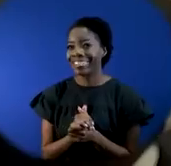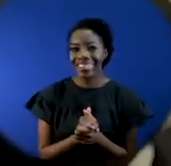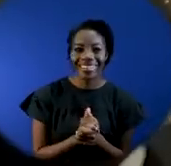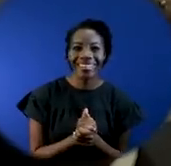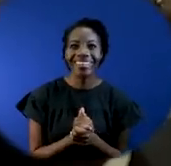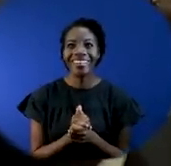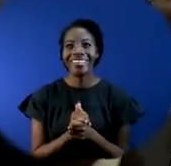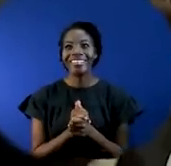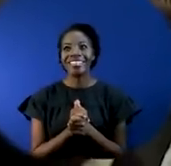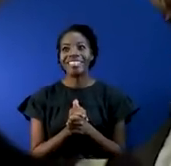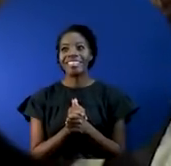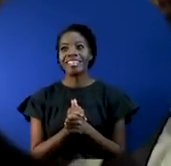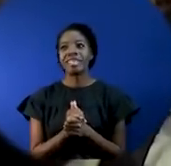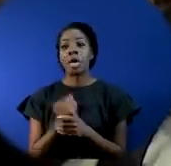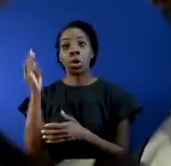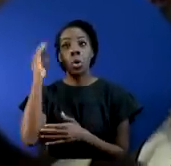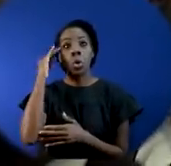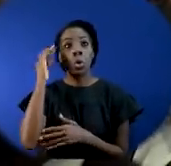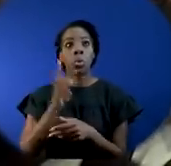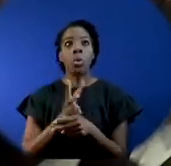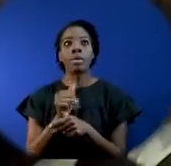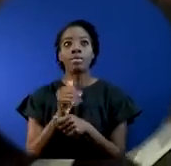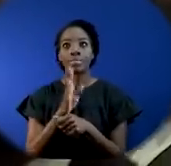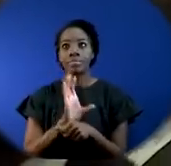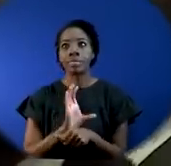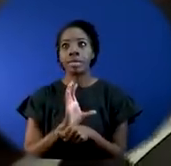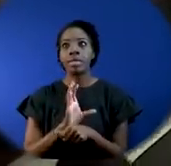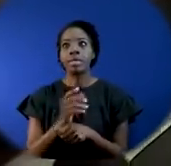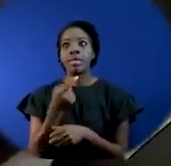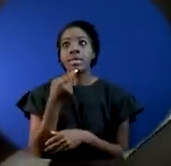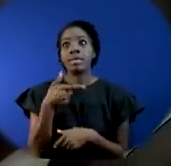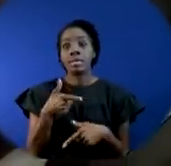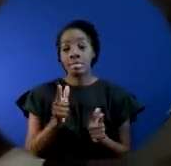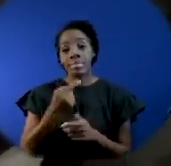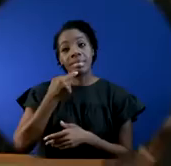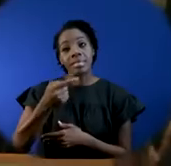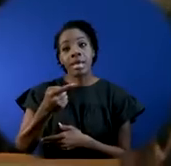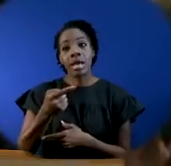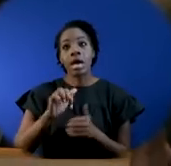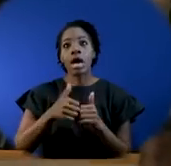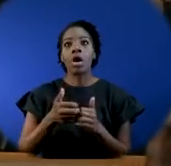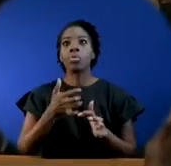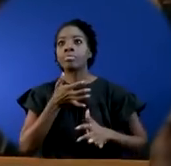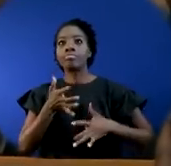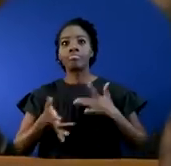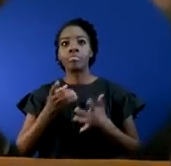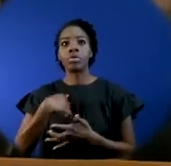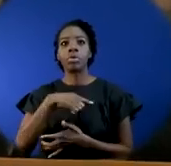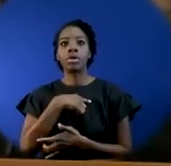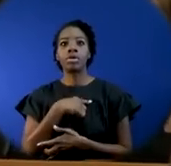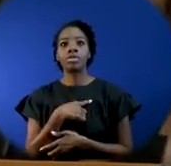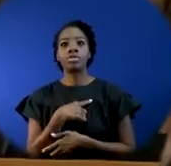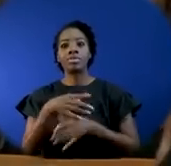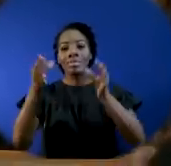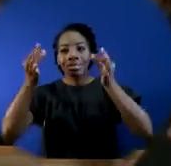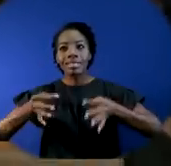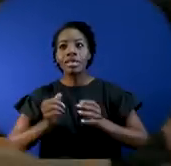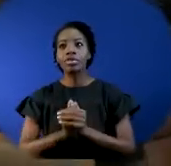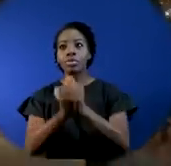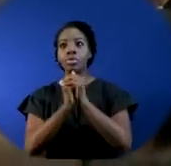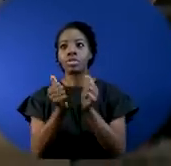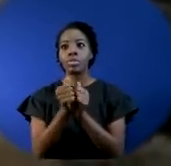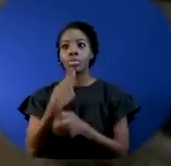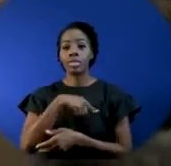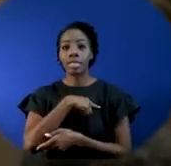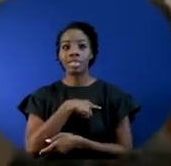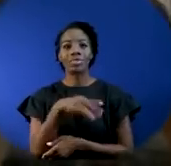as Wheeler Avenue, allow for me to express to each of you just how delighted we are that you've opted to worship with us on this Sunday. We're clear that